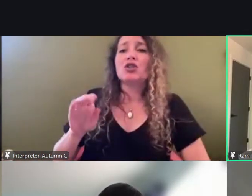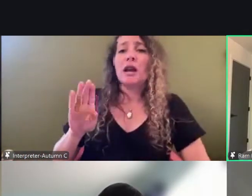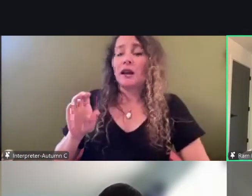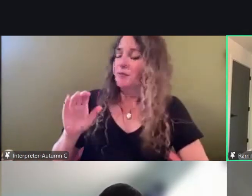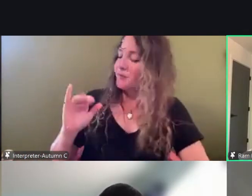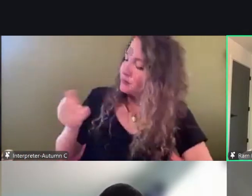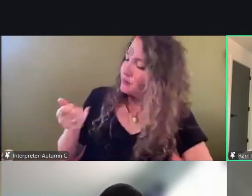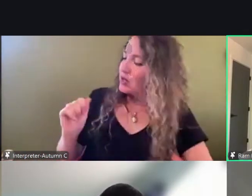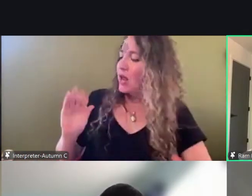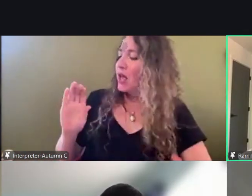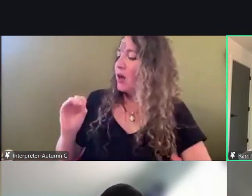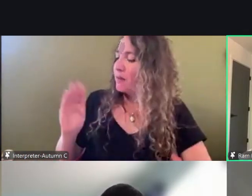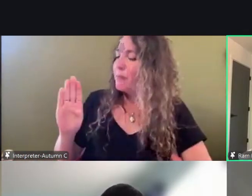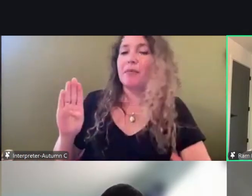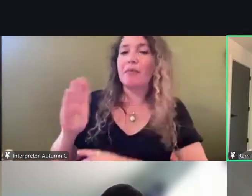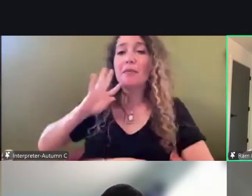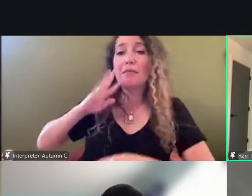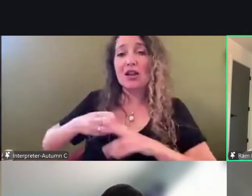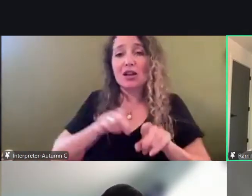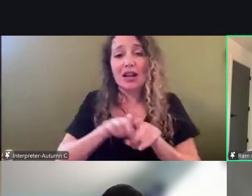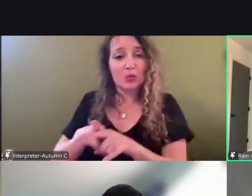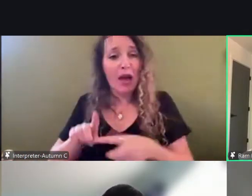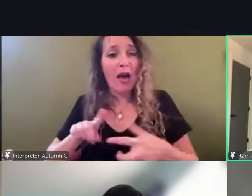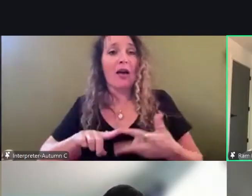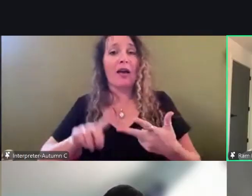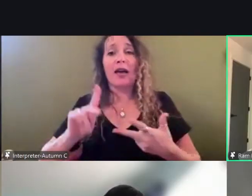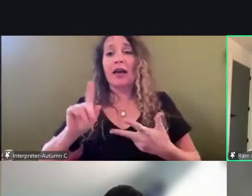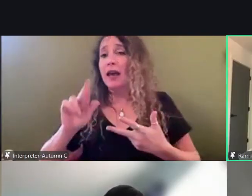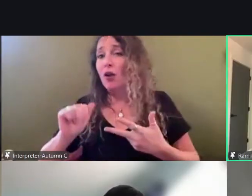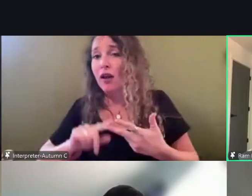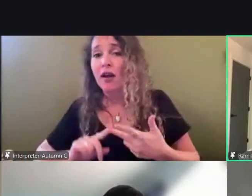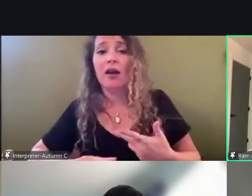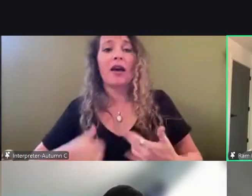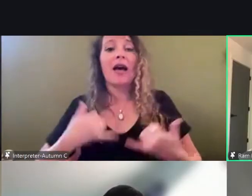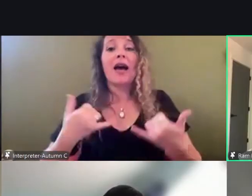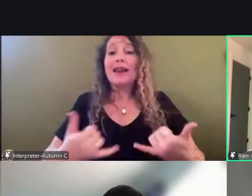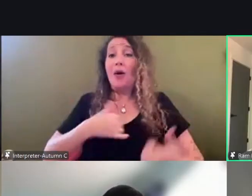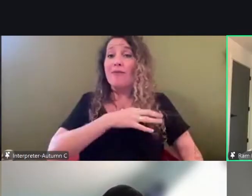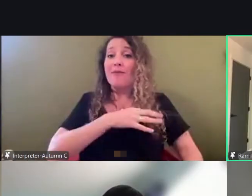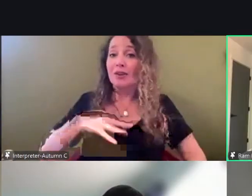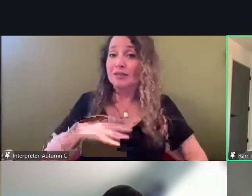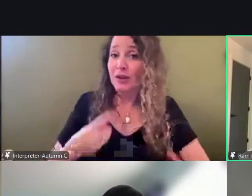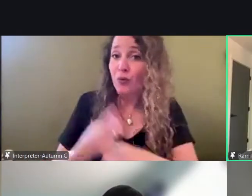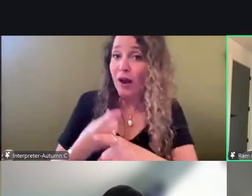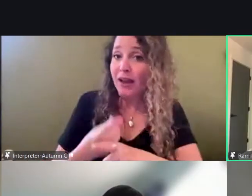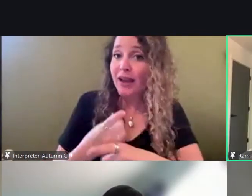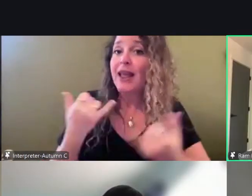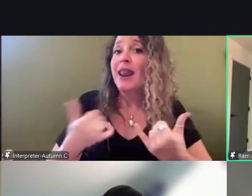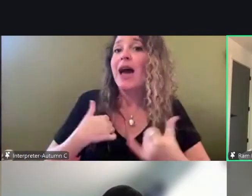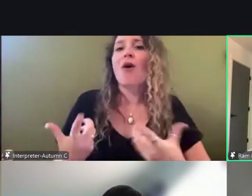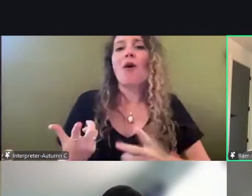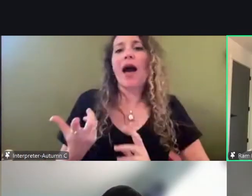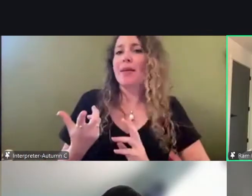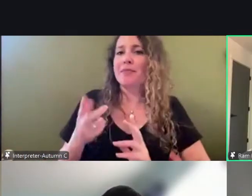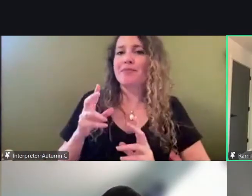and so was Kara. So I guess, I am now faculty, right? And I am now on that side